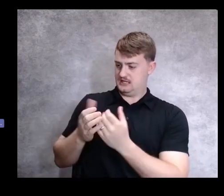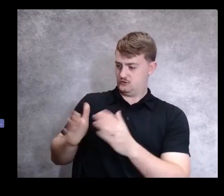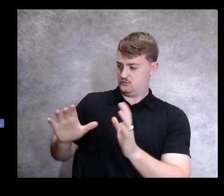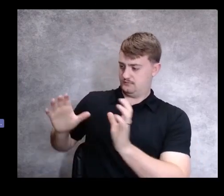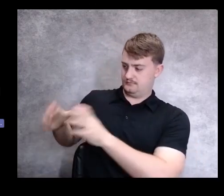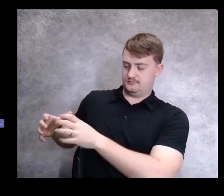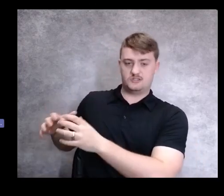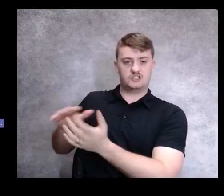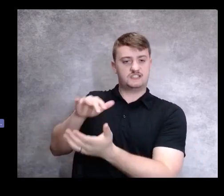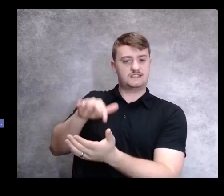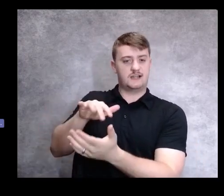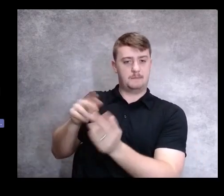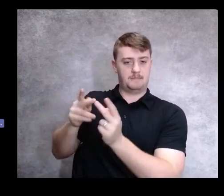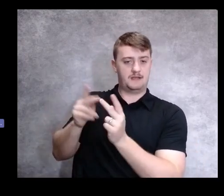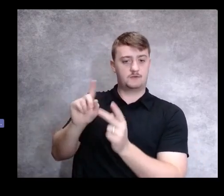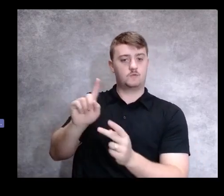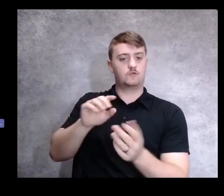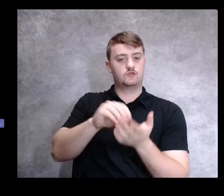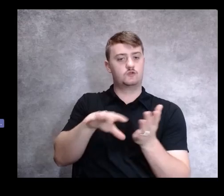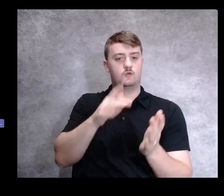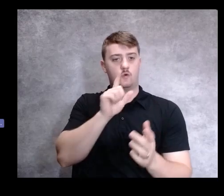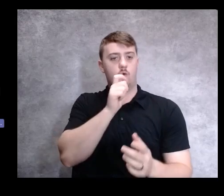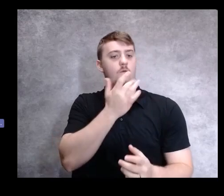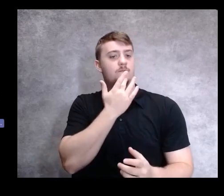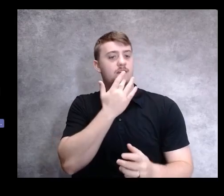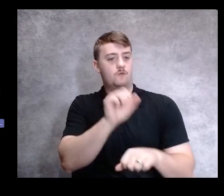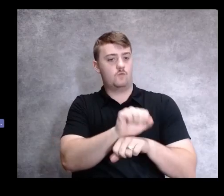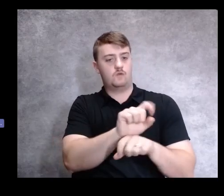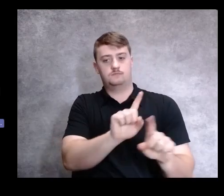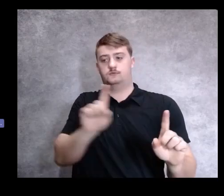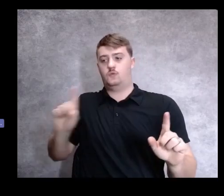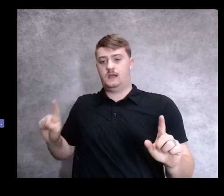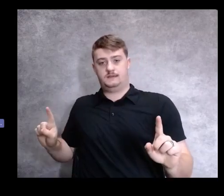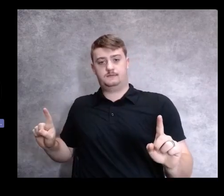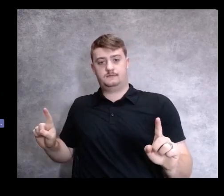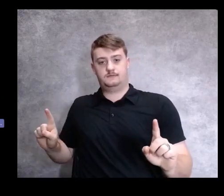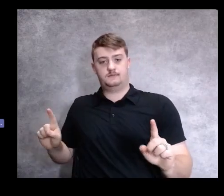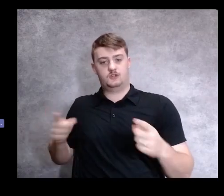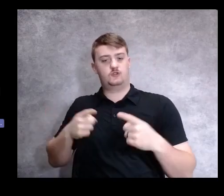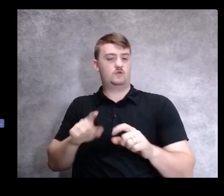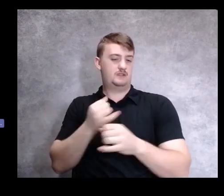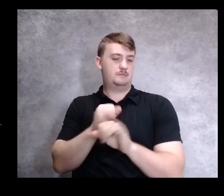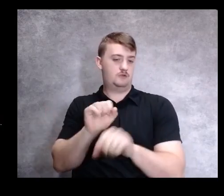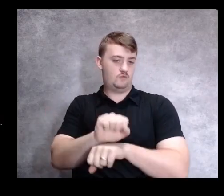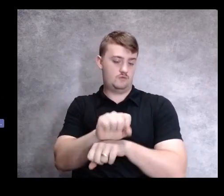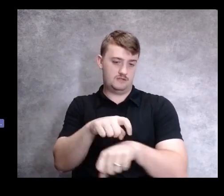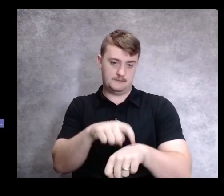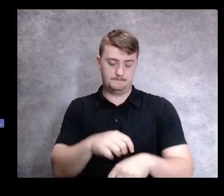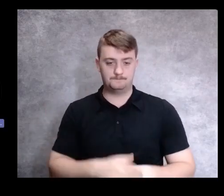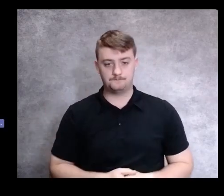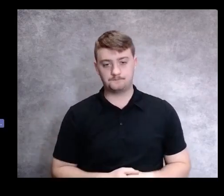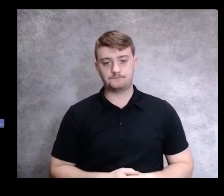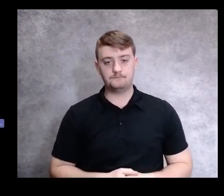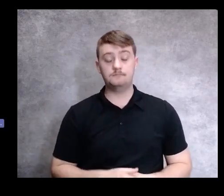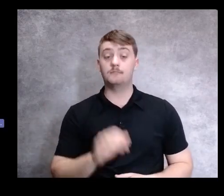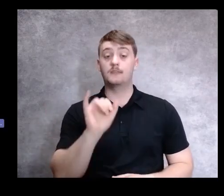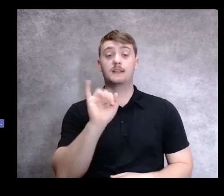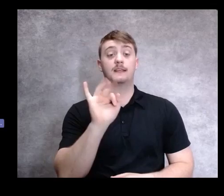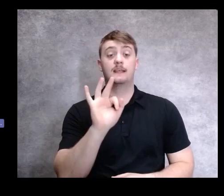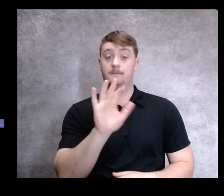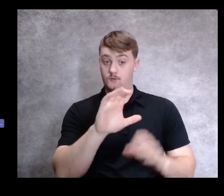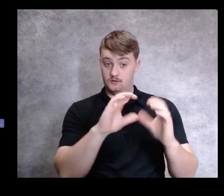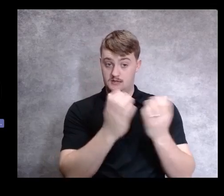corral, for students to prefer to work away from the group during independent work time. If your